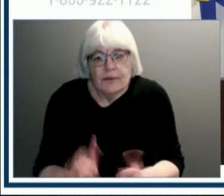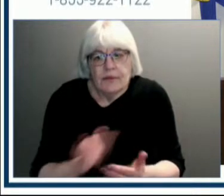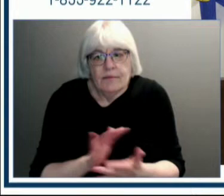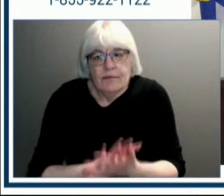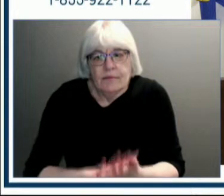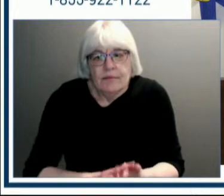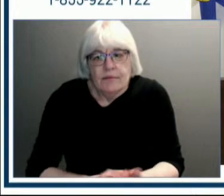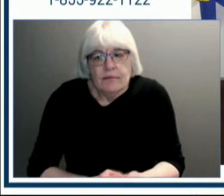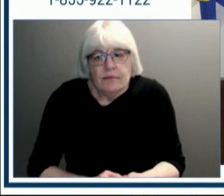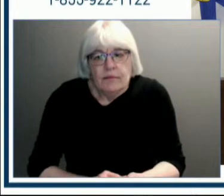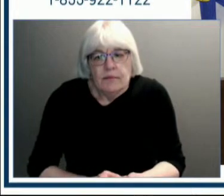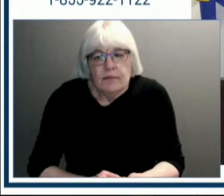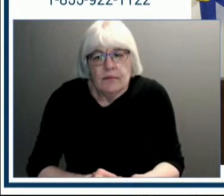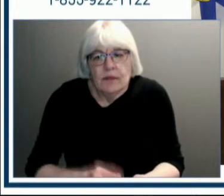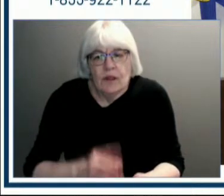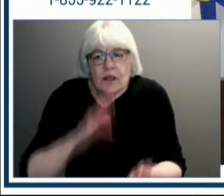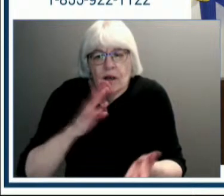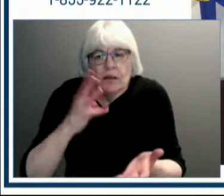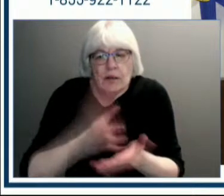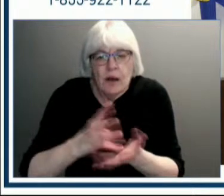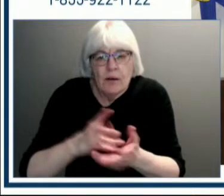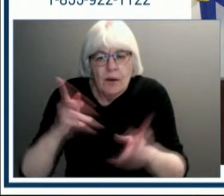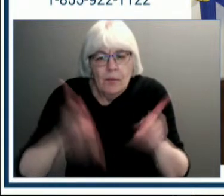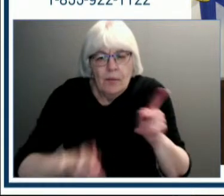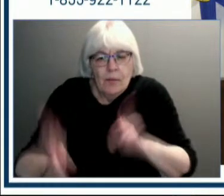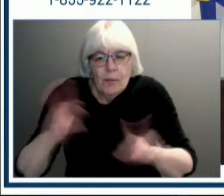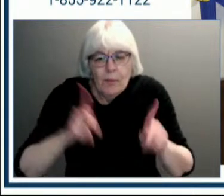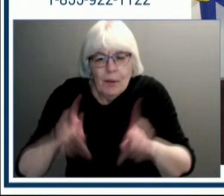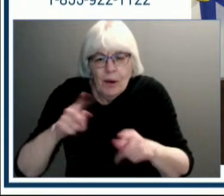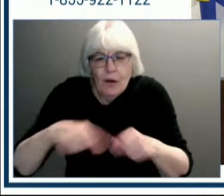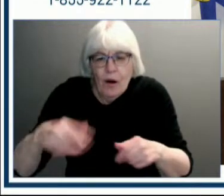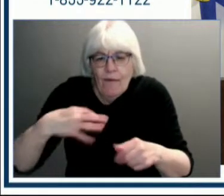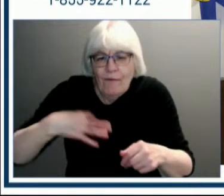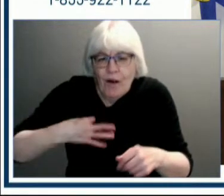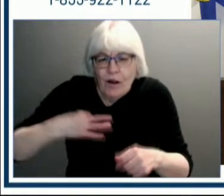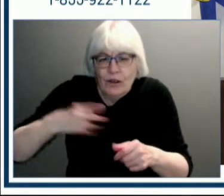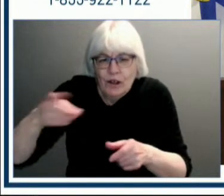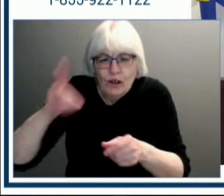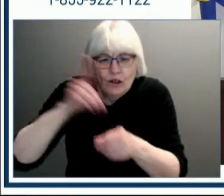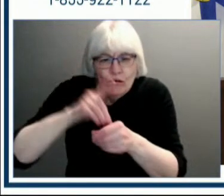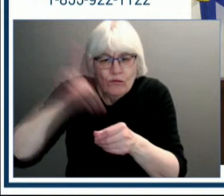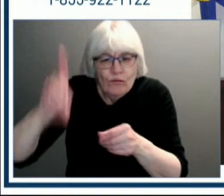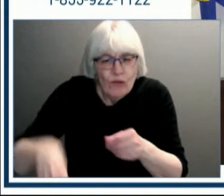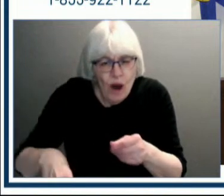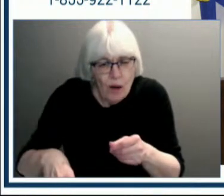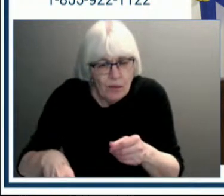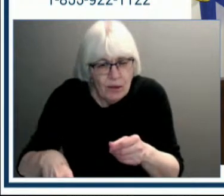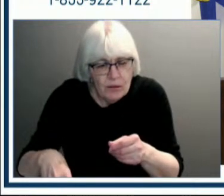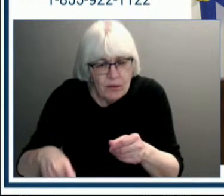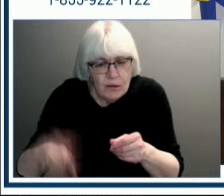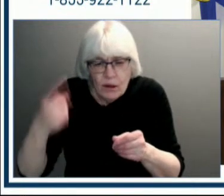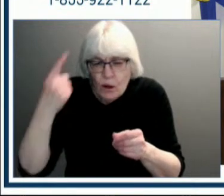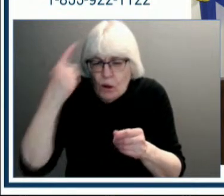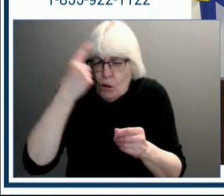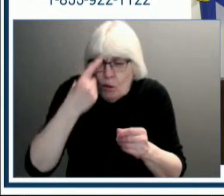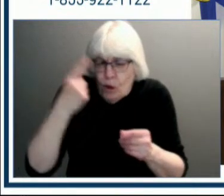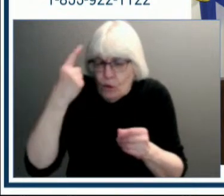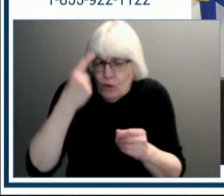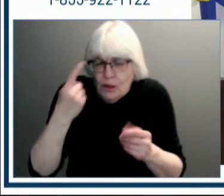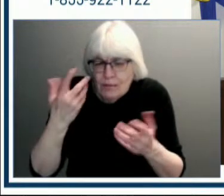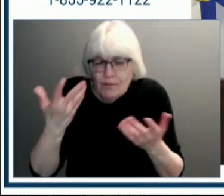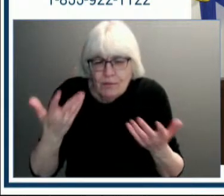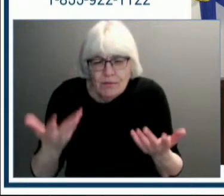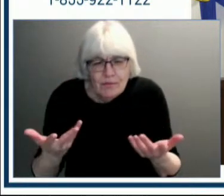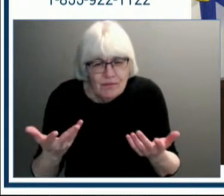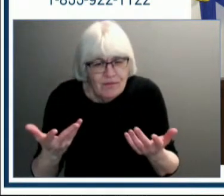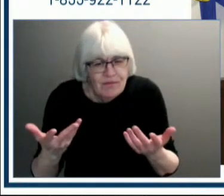and 2 in the HRM. I'm wondering if you could explain to me why that is, why we aren't